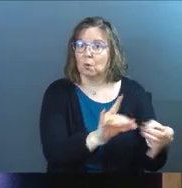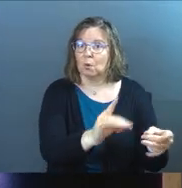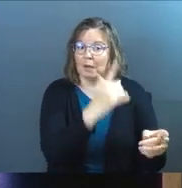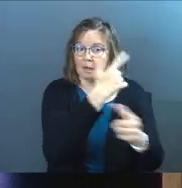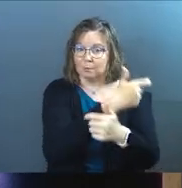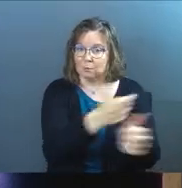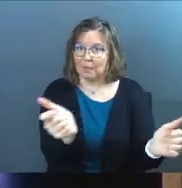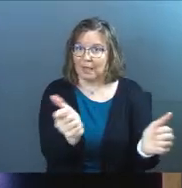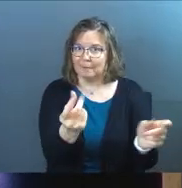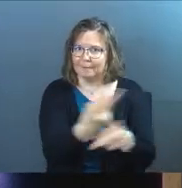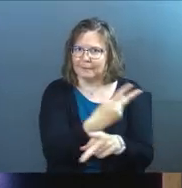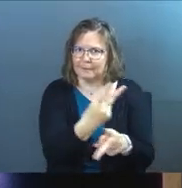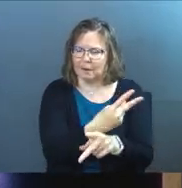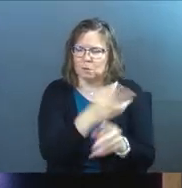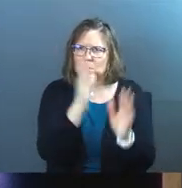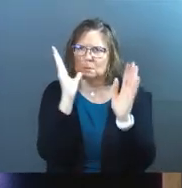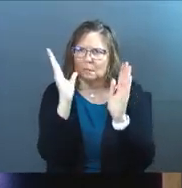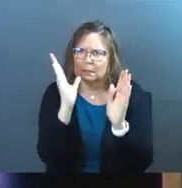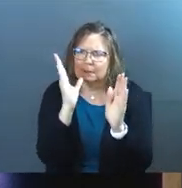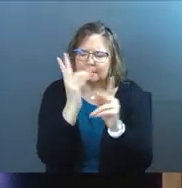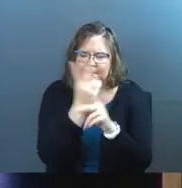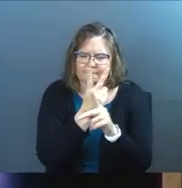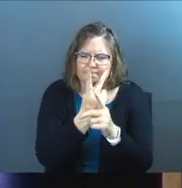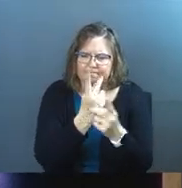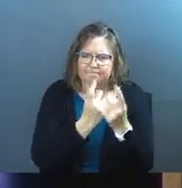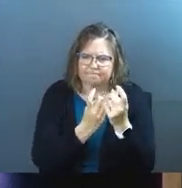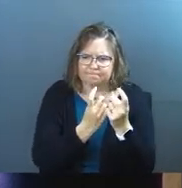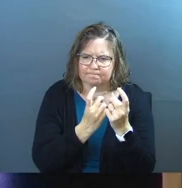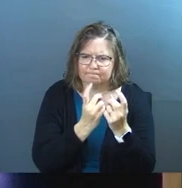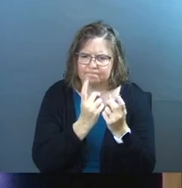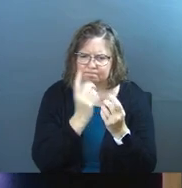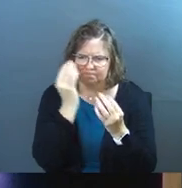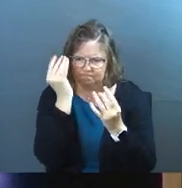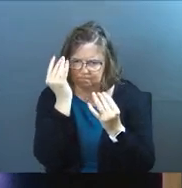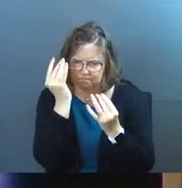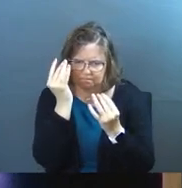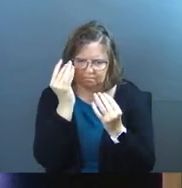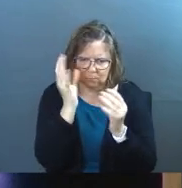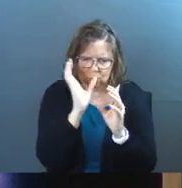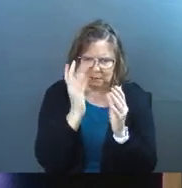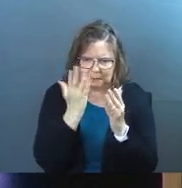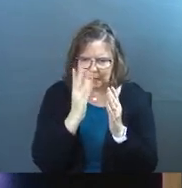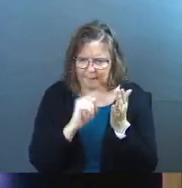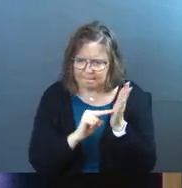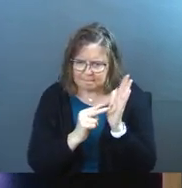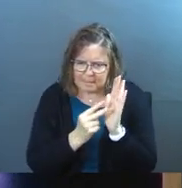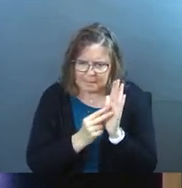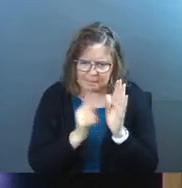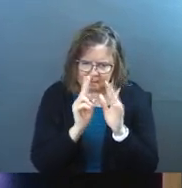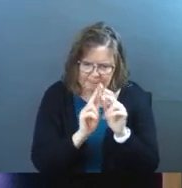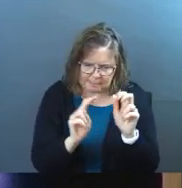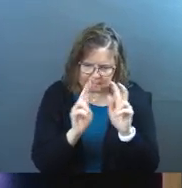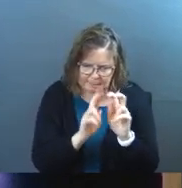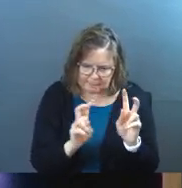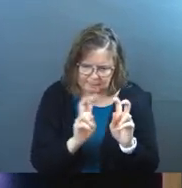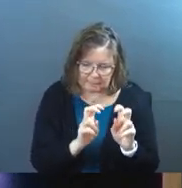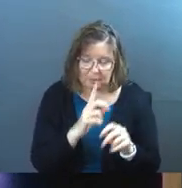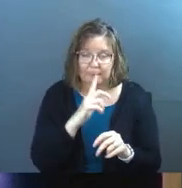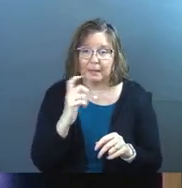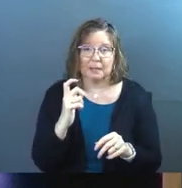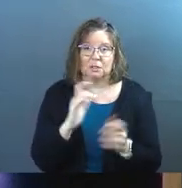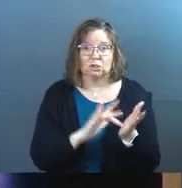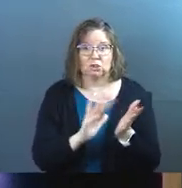up to them to listen, to ask questions, to chew, to seek God on what the thing meant,